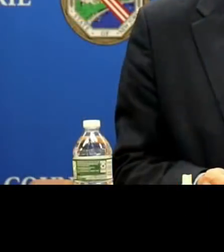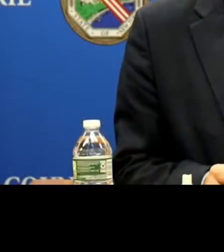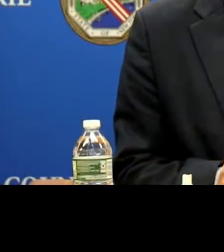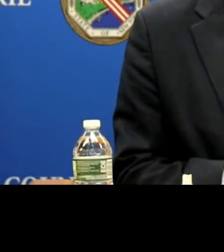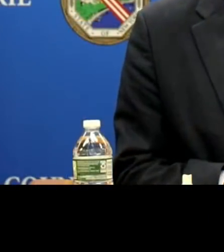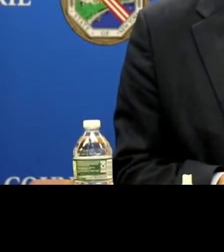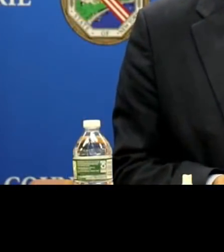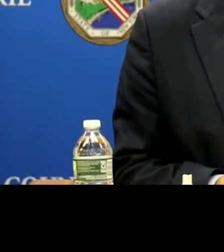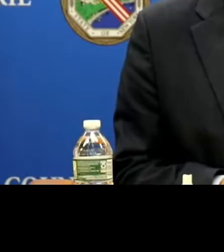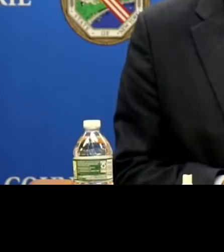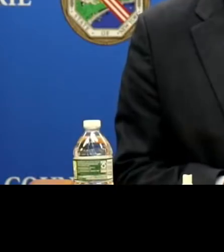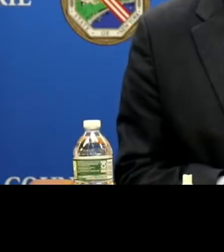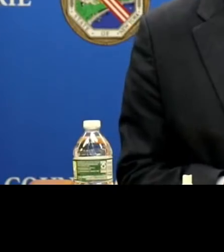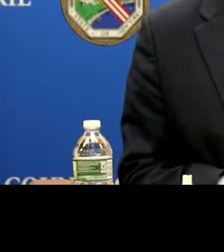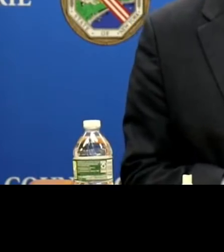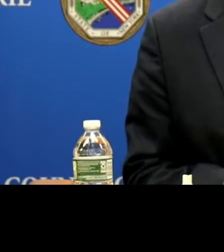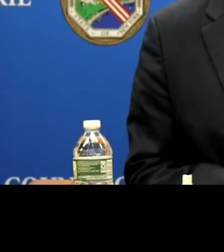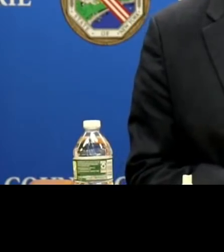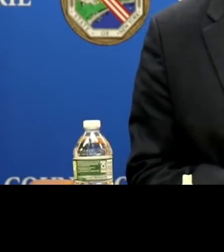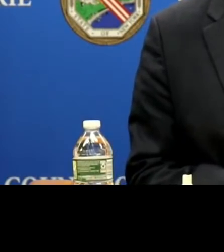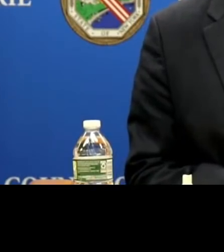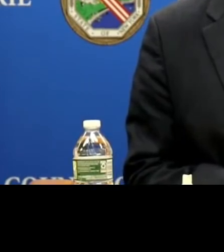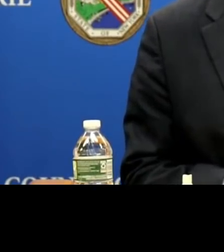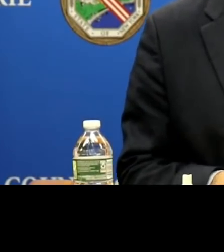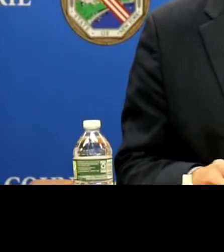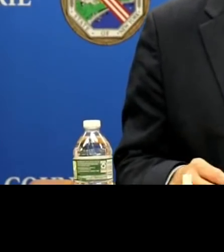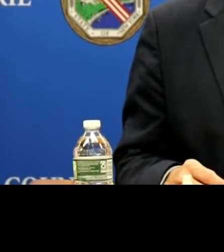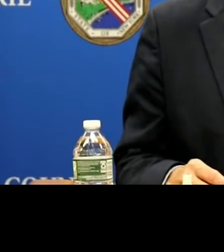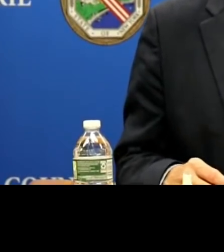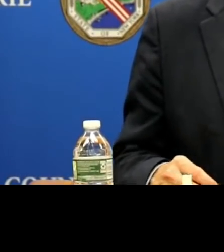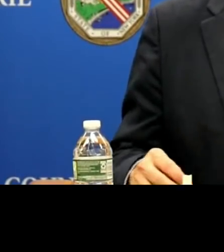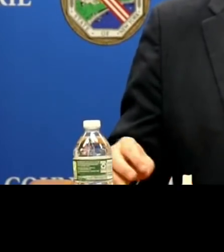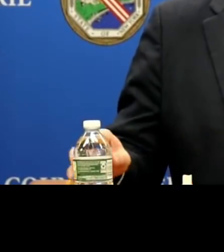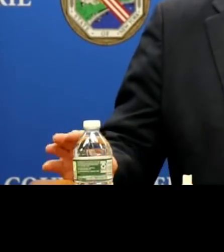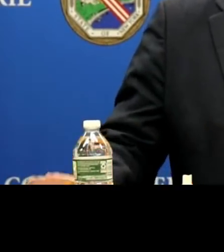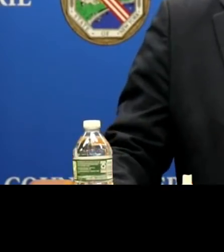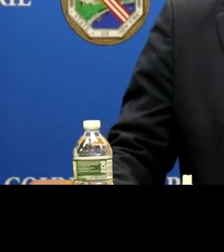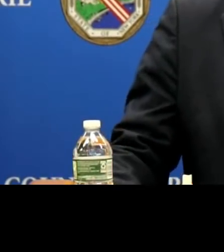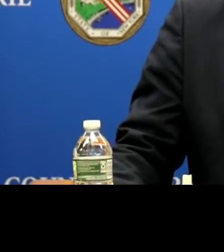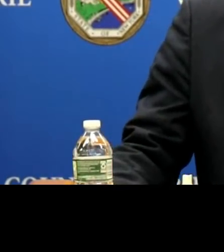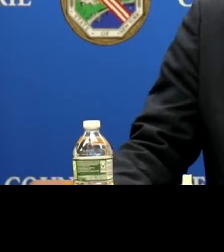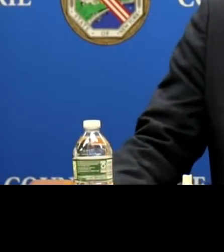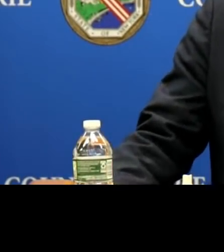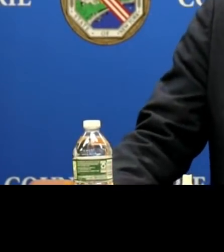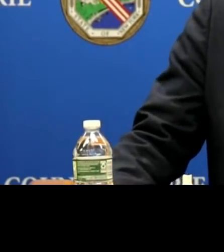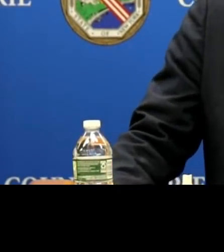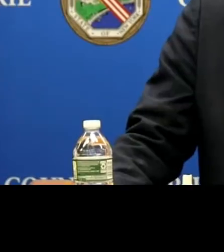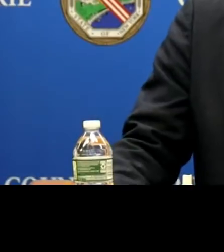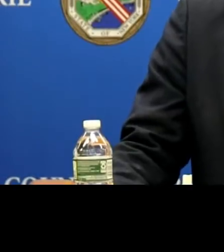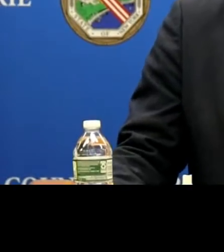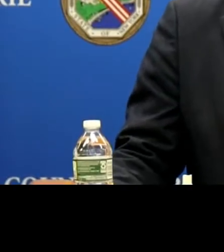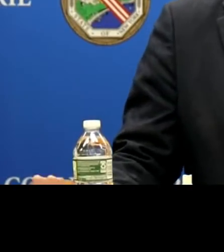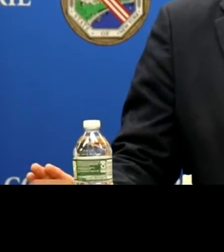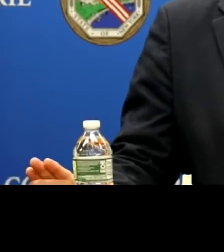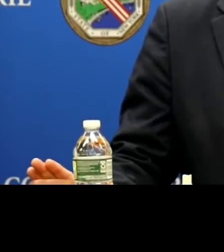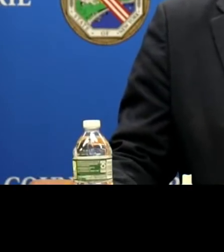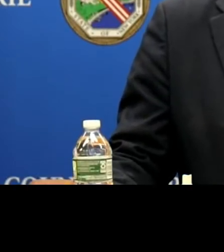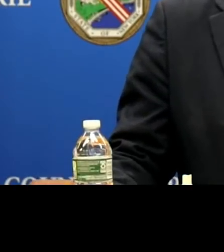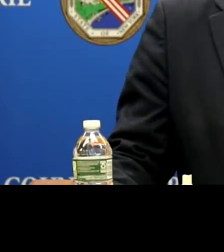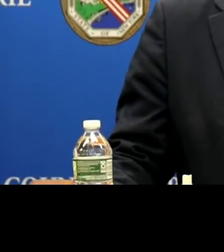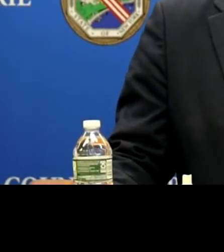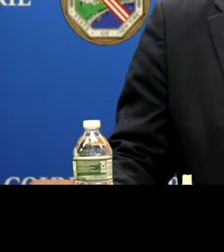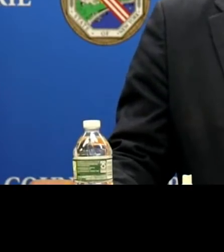providing the American Sign Language. She spent a lot of time here over the last 7 months, and I thank her for being part of our team.